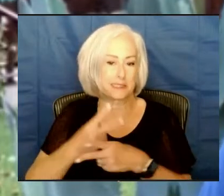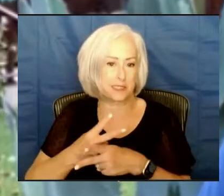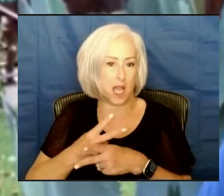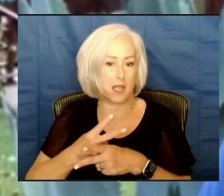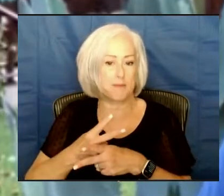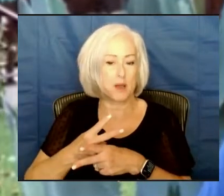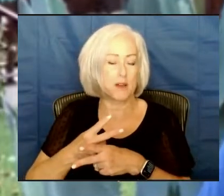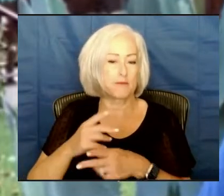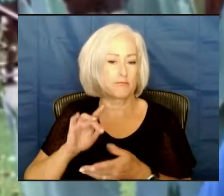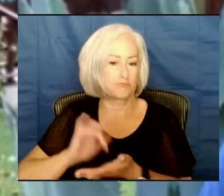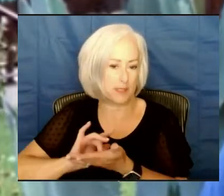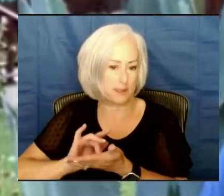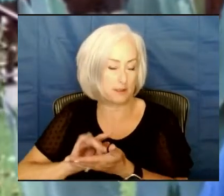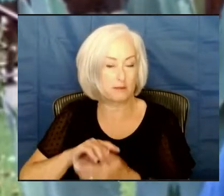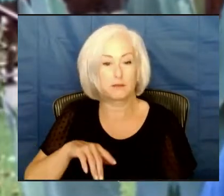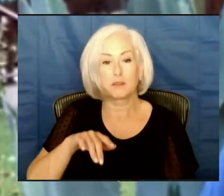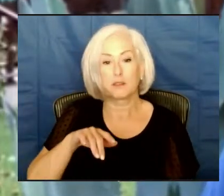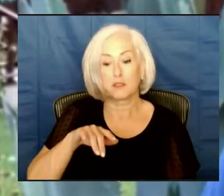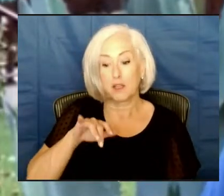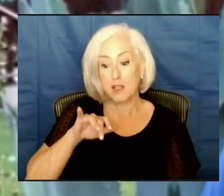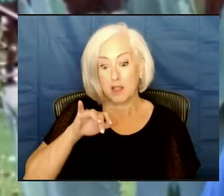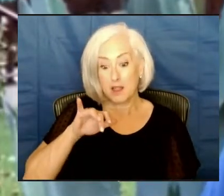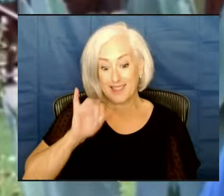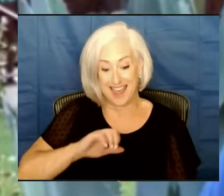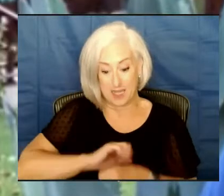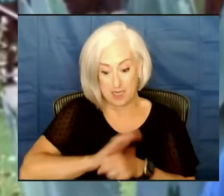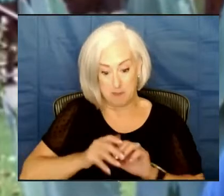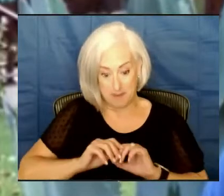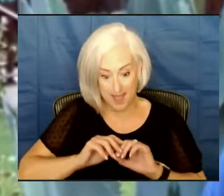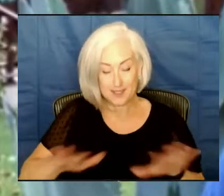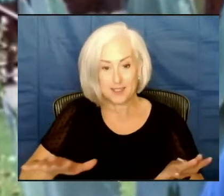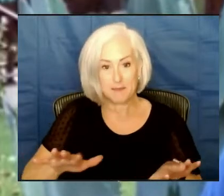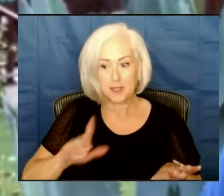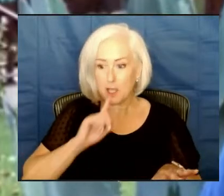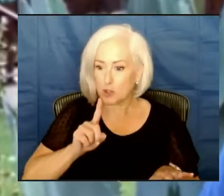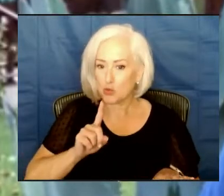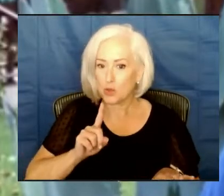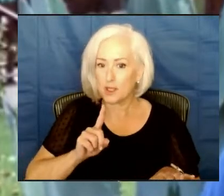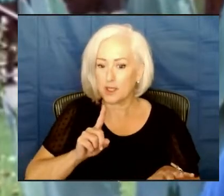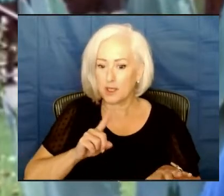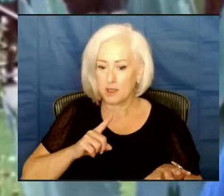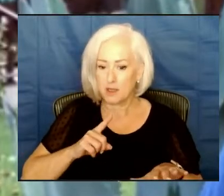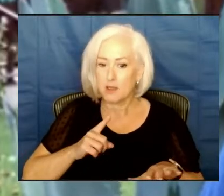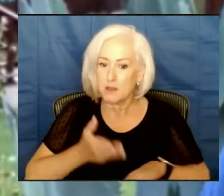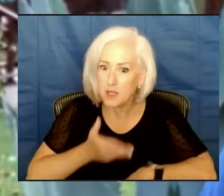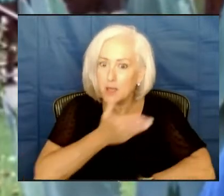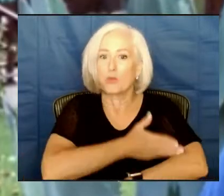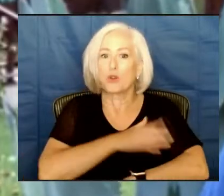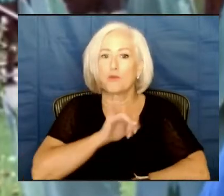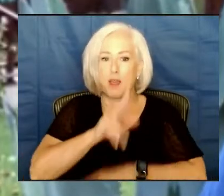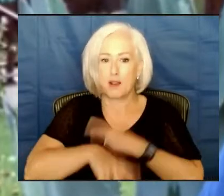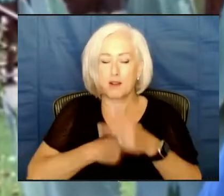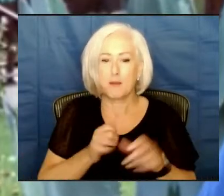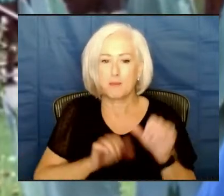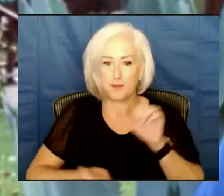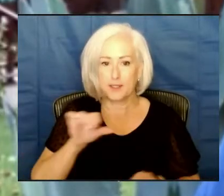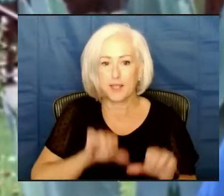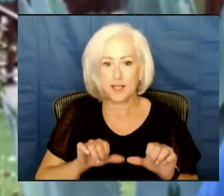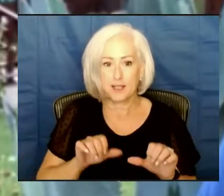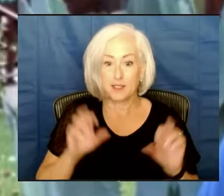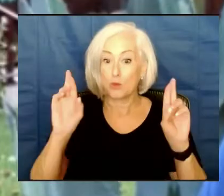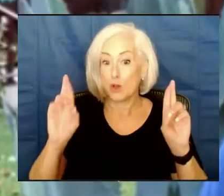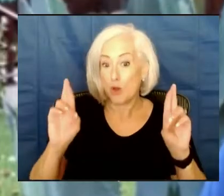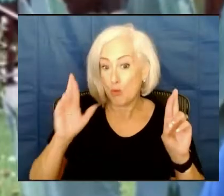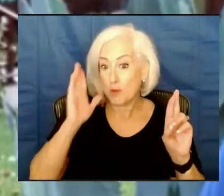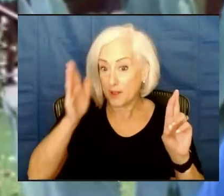this pandemic has progressed that science with mRNA technology, and we can only hope for better things in the future.